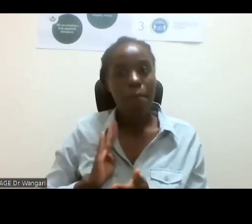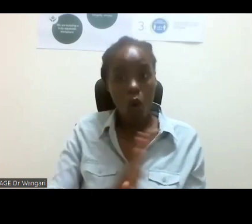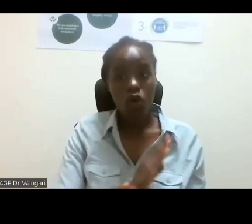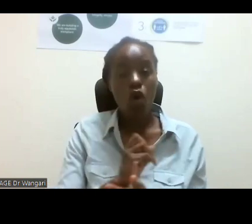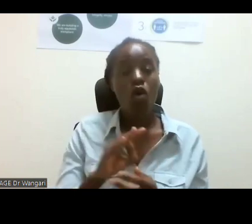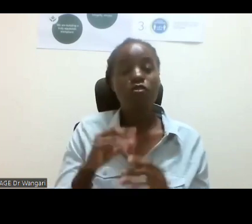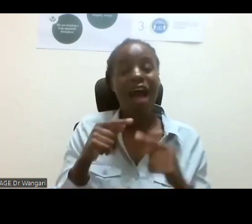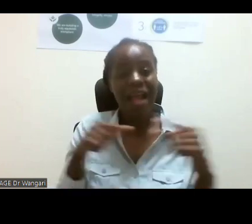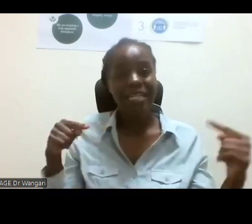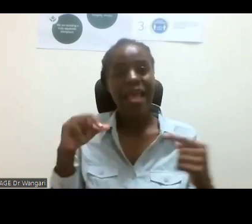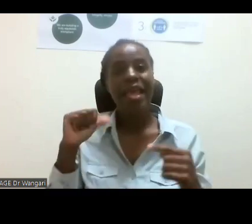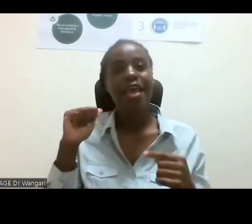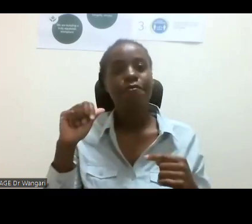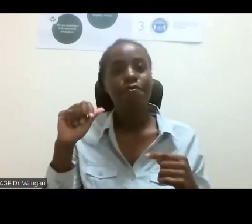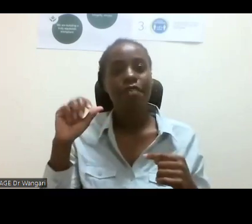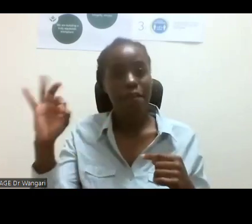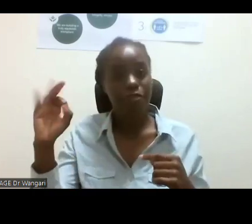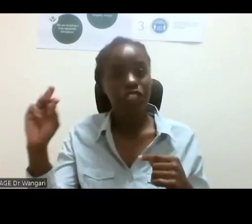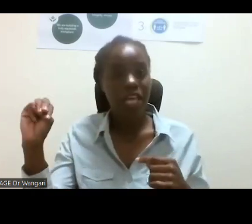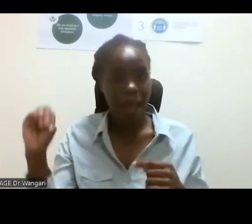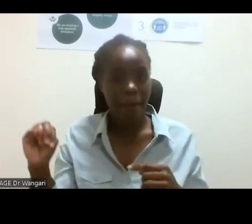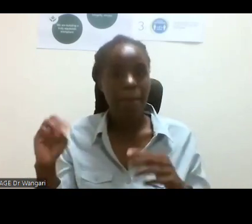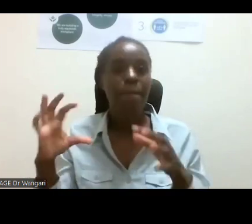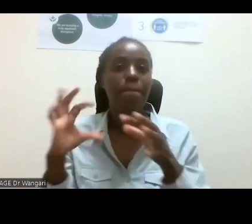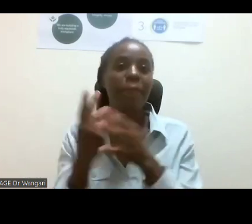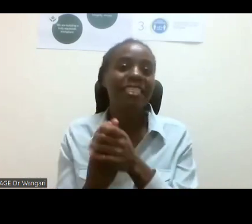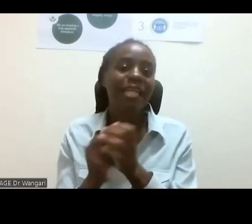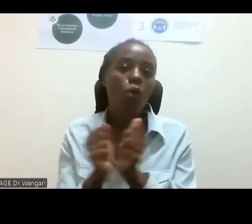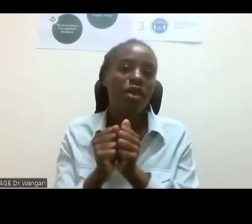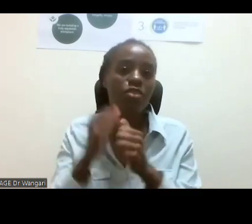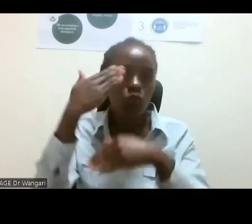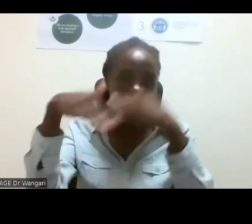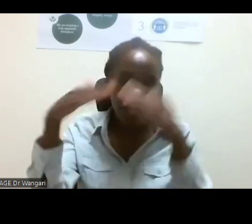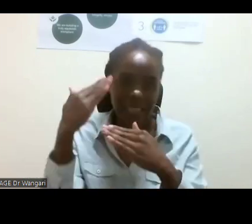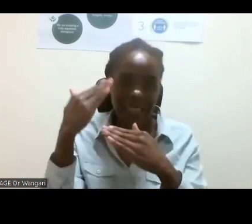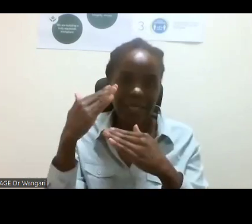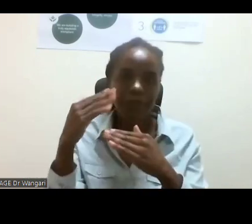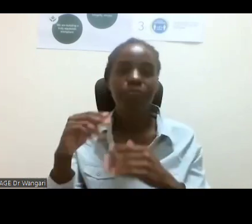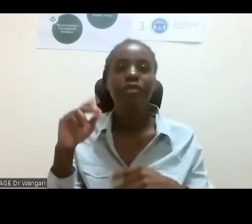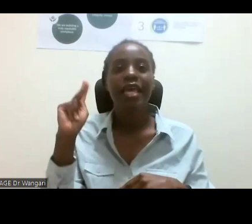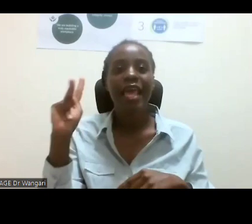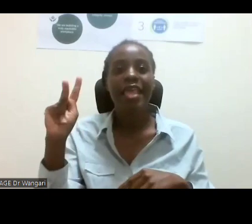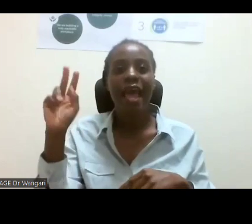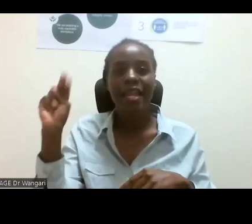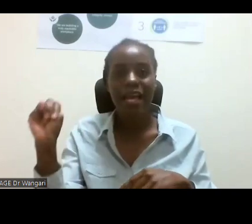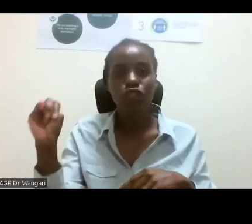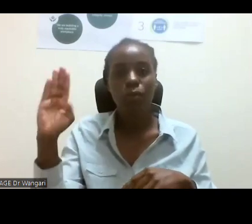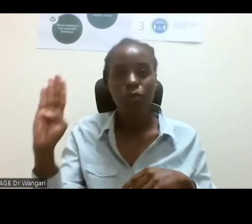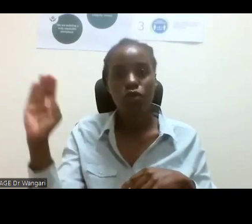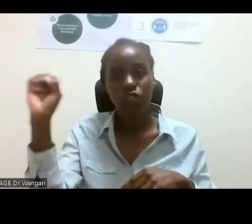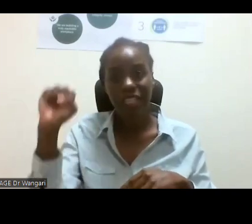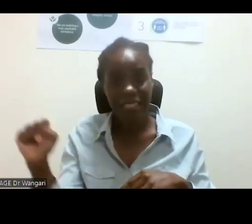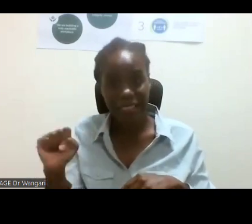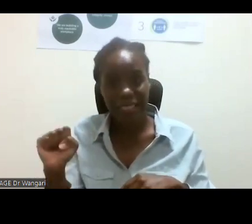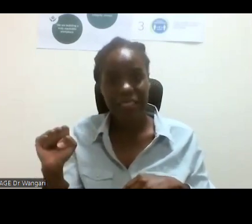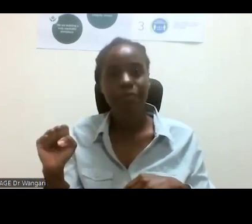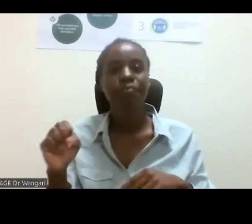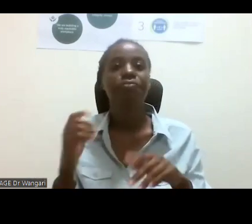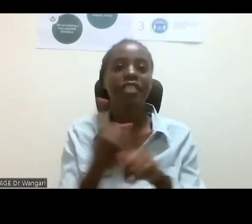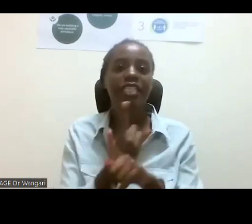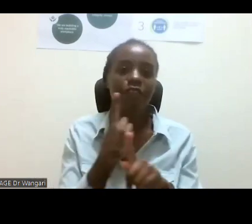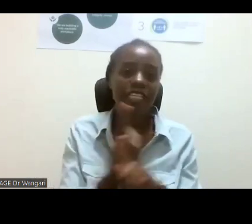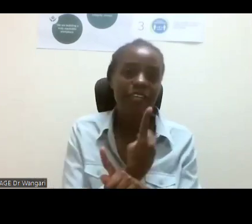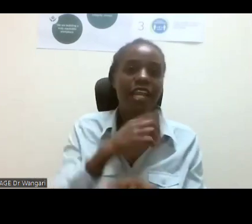as universities, CAF, Kenya National Bureau of Statistics, ministries, departments, agencies, and counties to come emerging